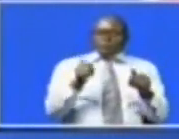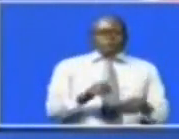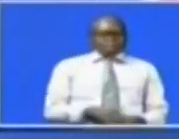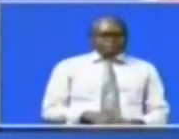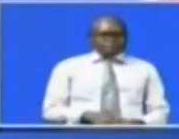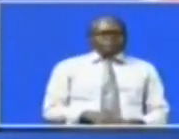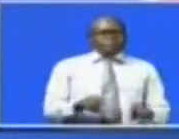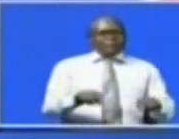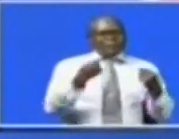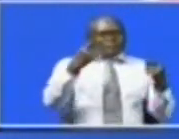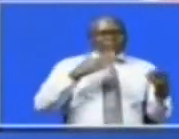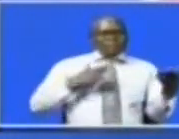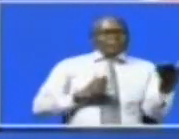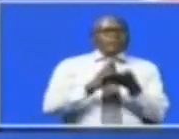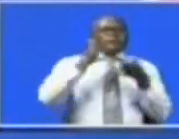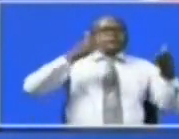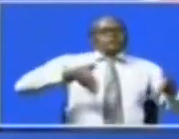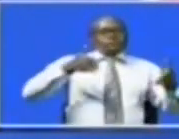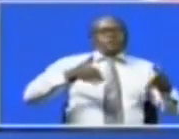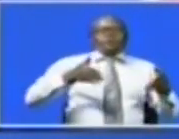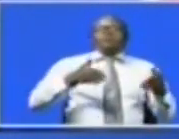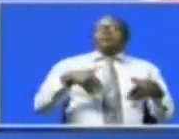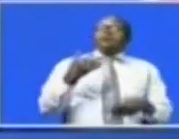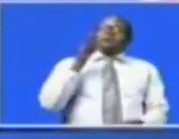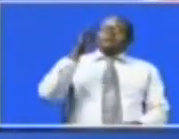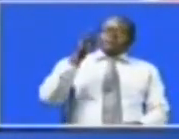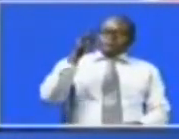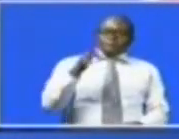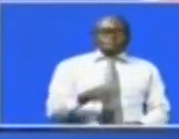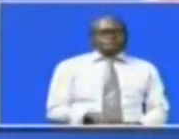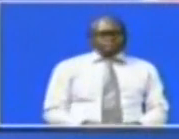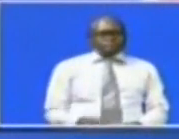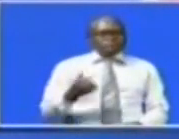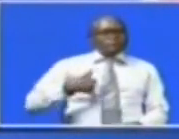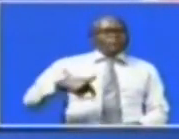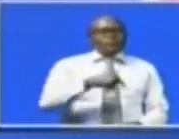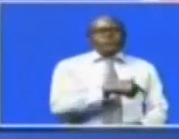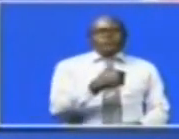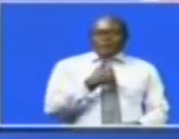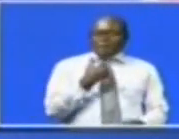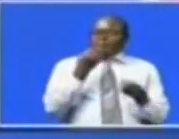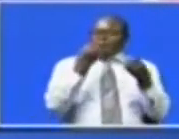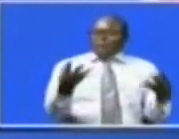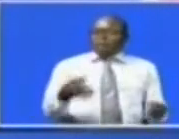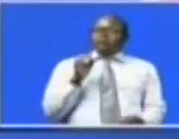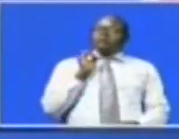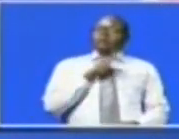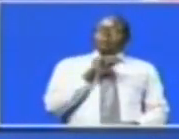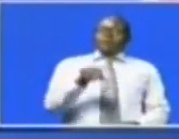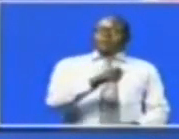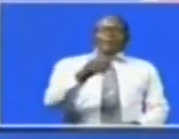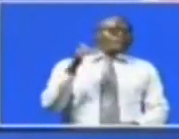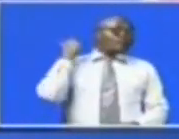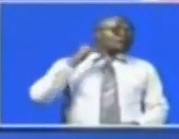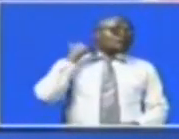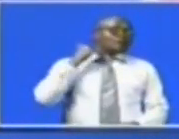can violate my rights today or in future? We have a lot of complaints on other crimes.